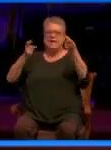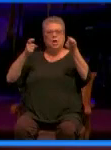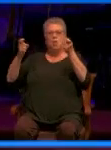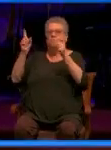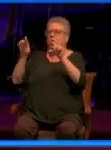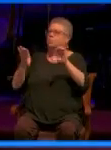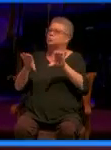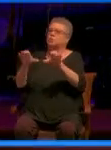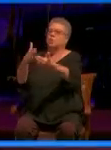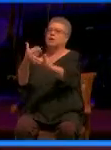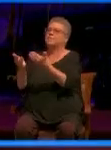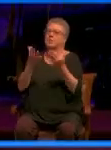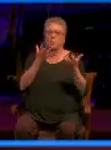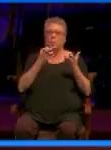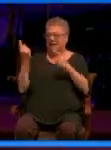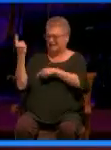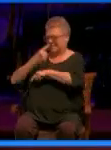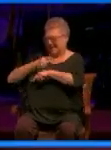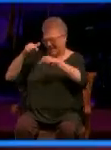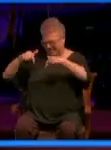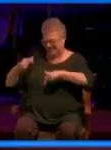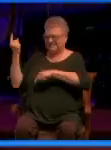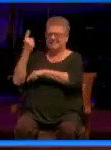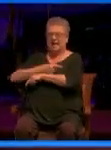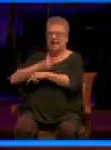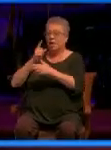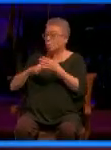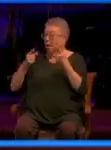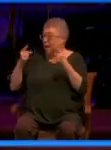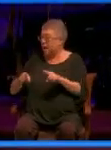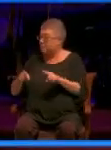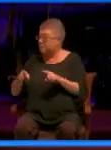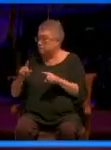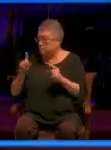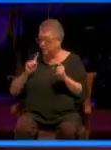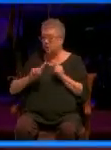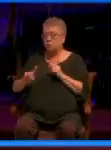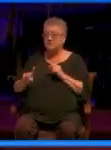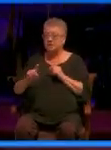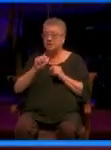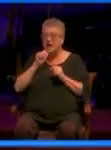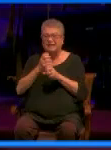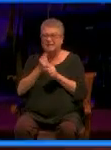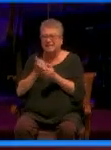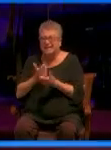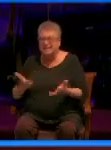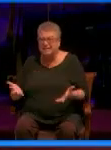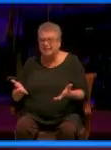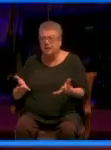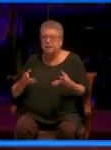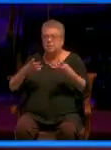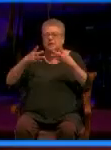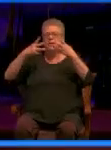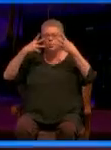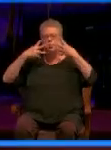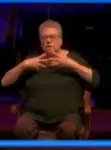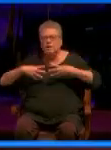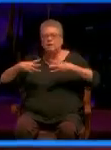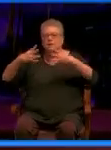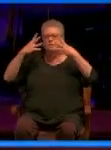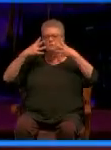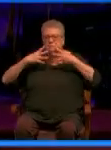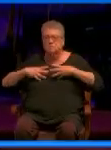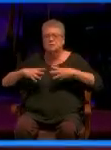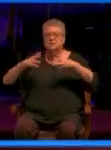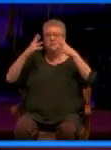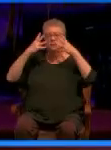do what we want to do, and today is the day. And so what happens when he doesn't get it? He weeps bitterly. Esau